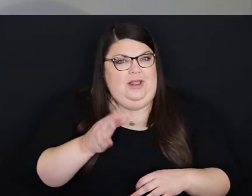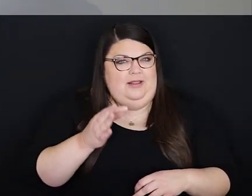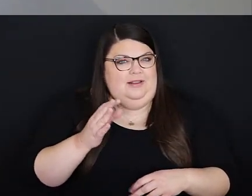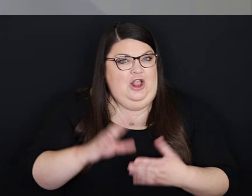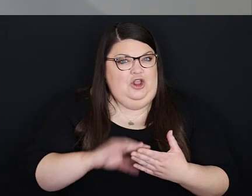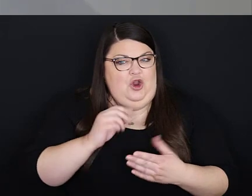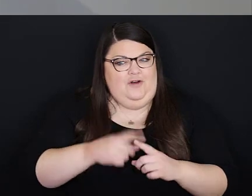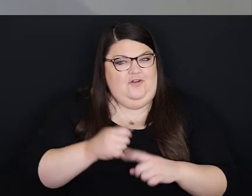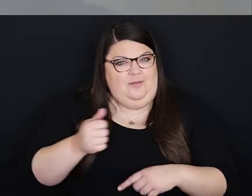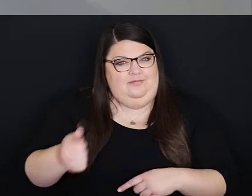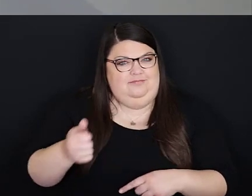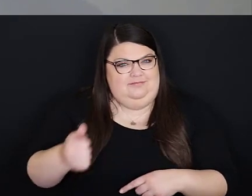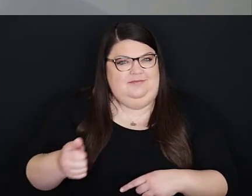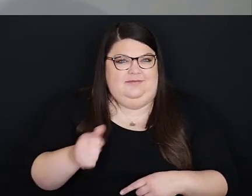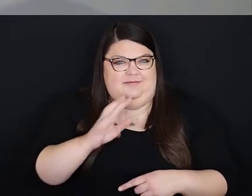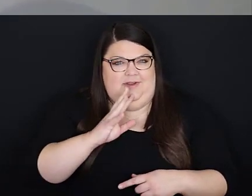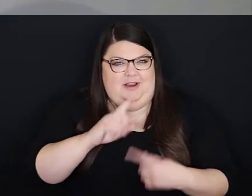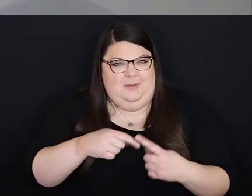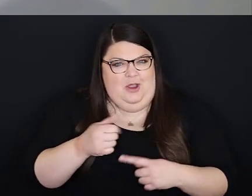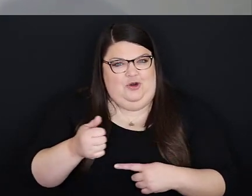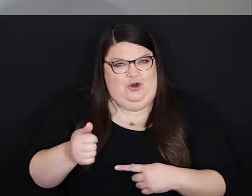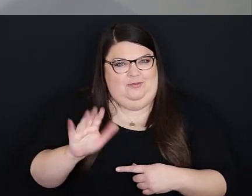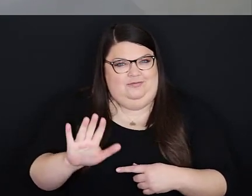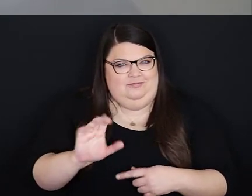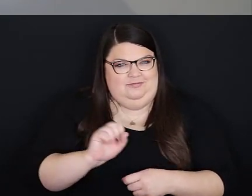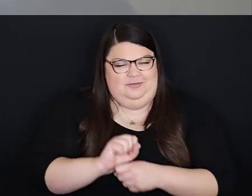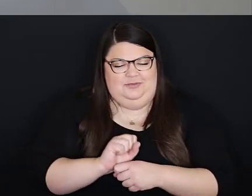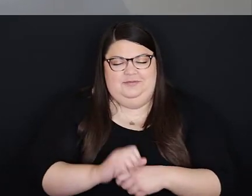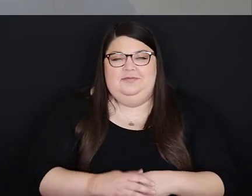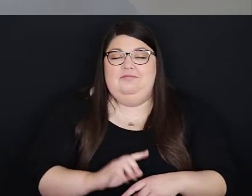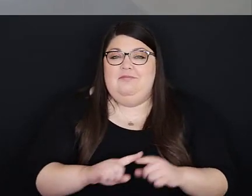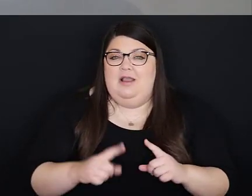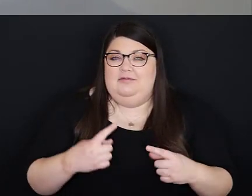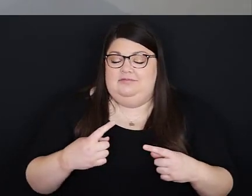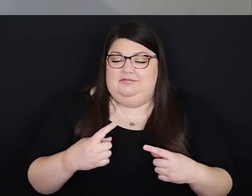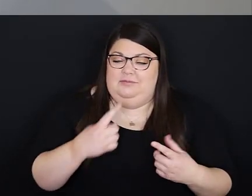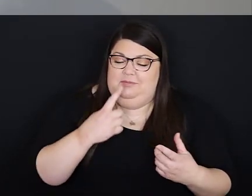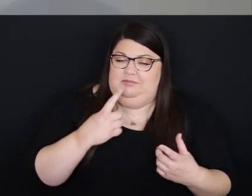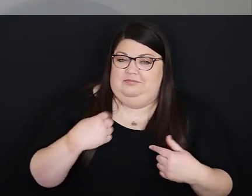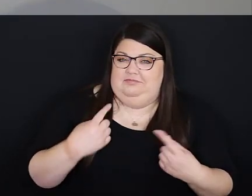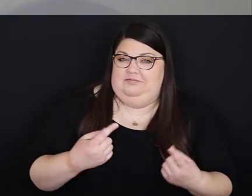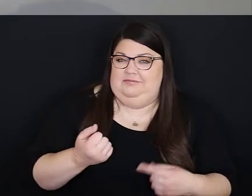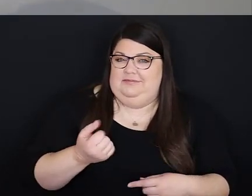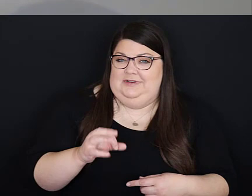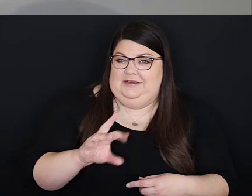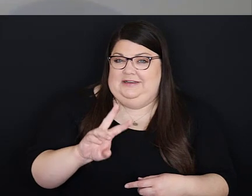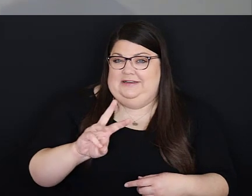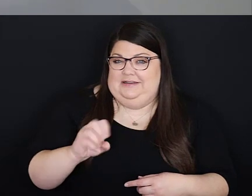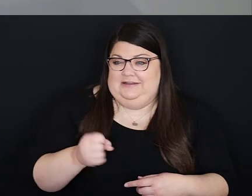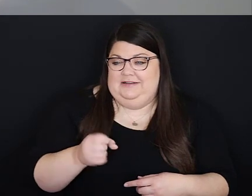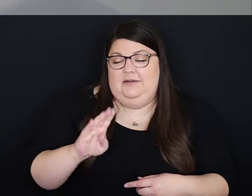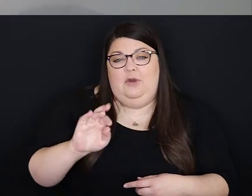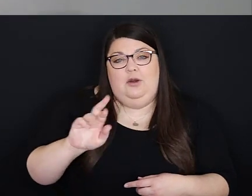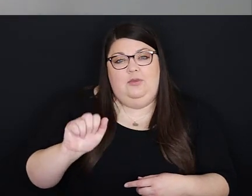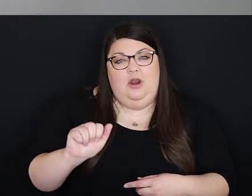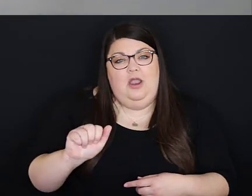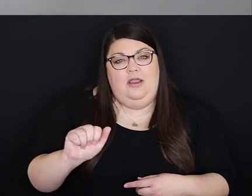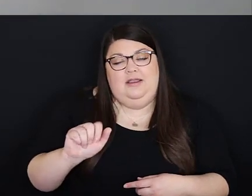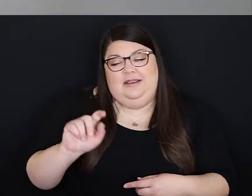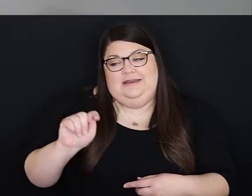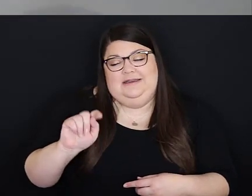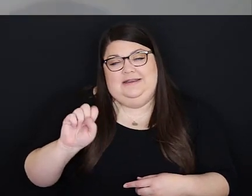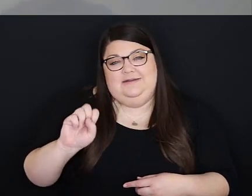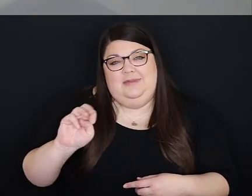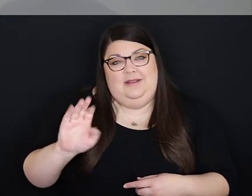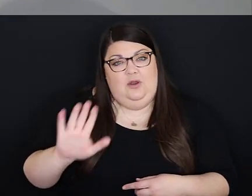Barbara from Barbara. And since the 1960s, Barbara T. Smith's work